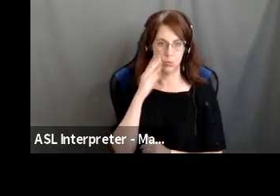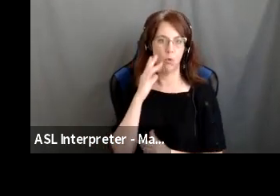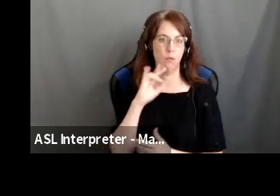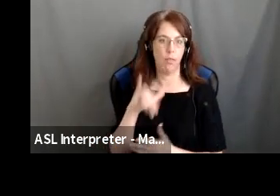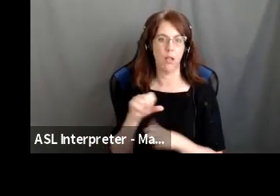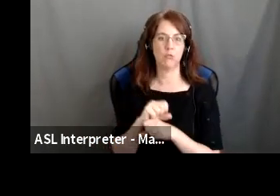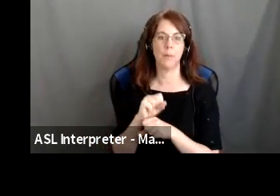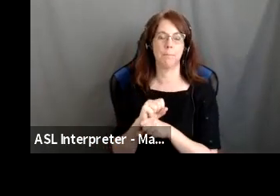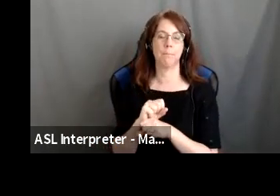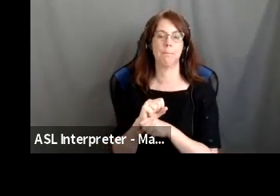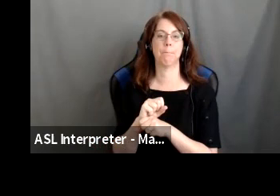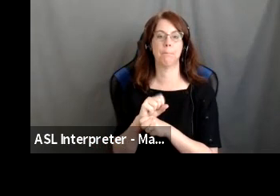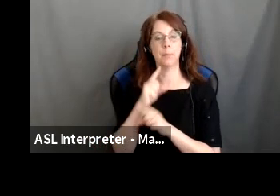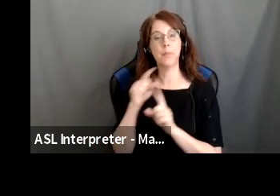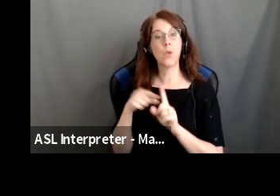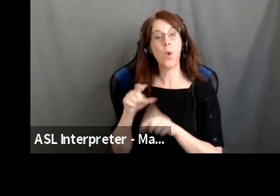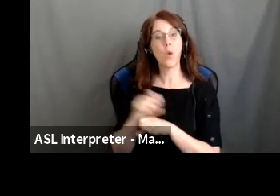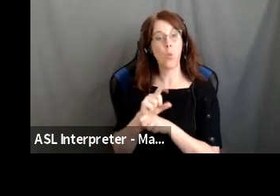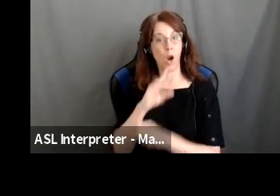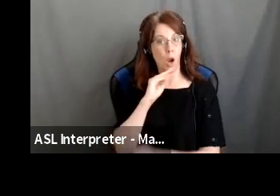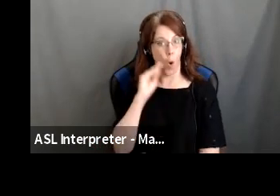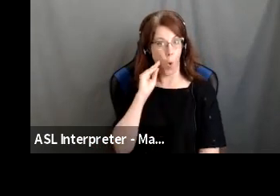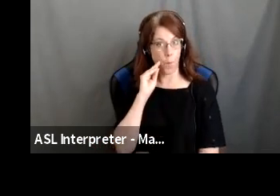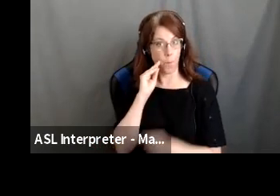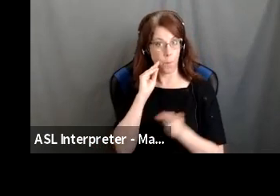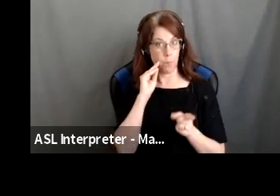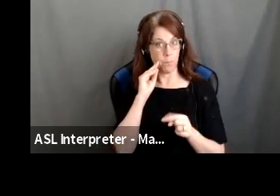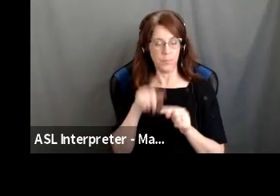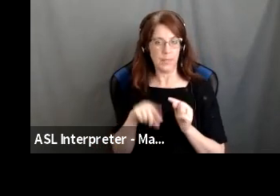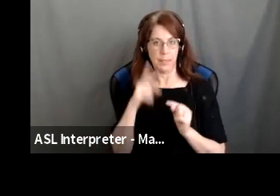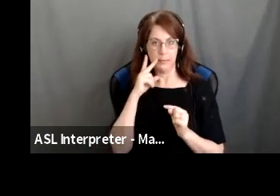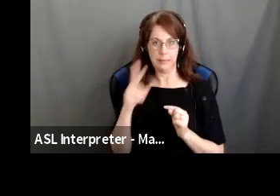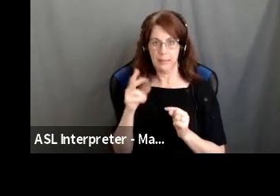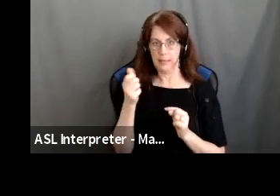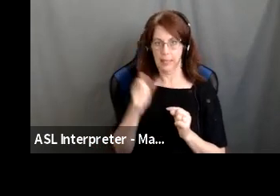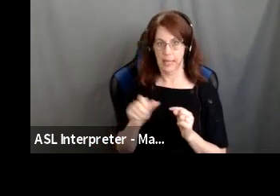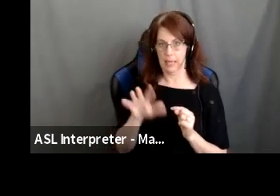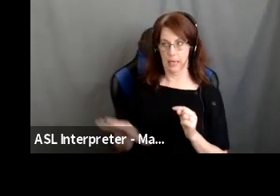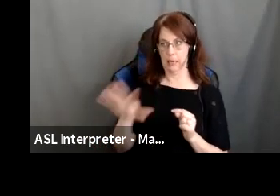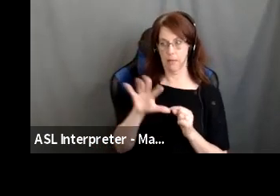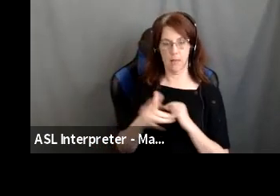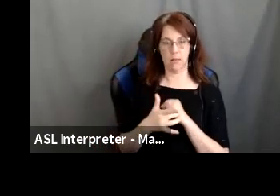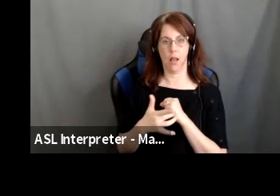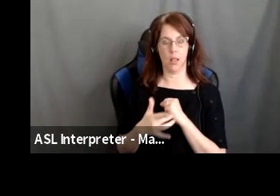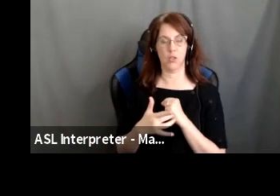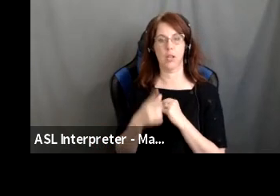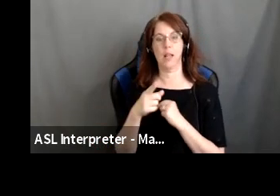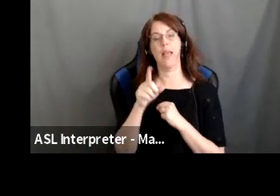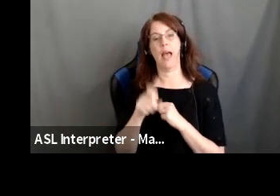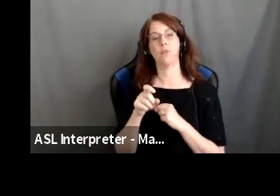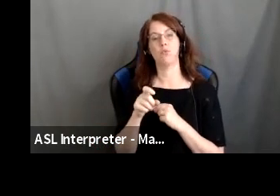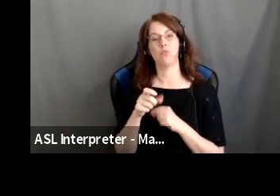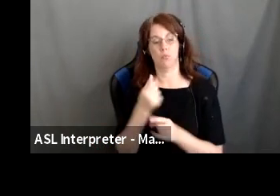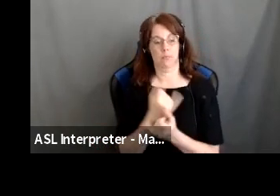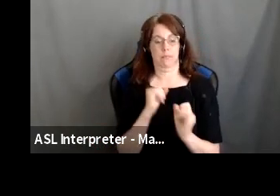job. Because once they're working at home, they can't see any of those technology. They're going to have to be on their